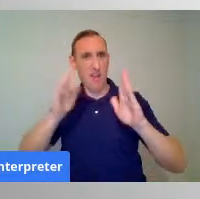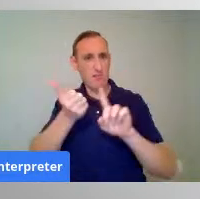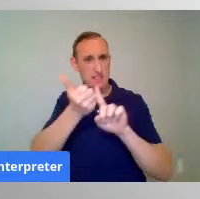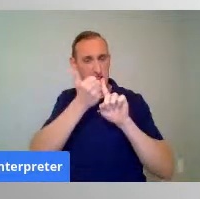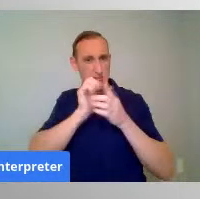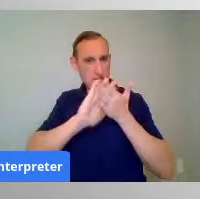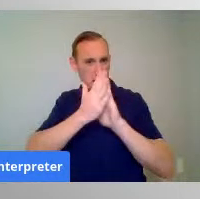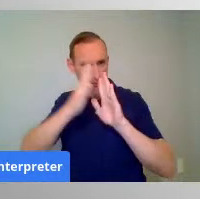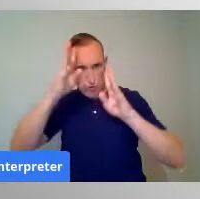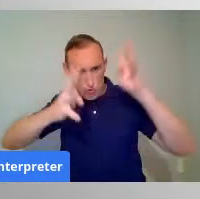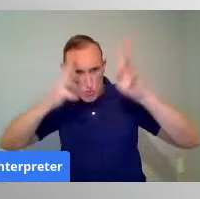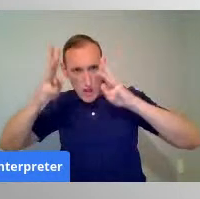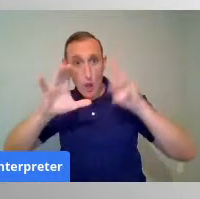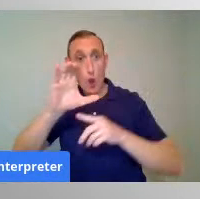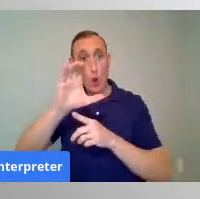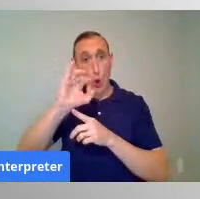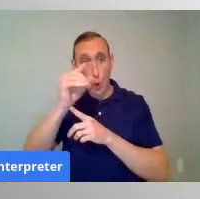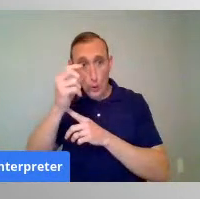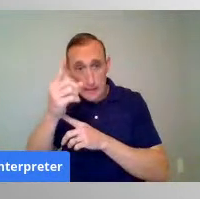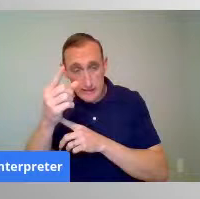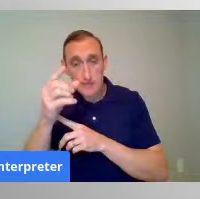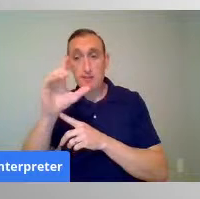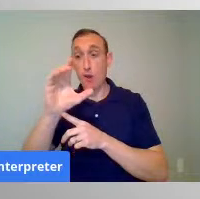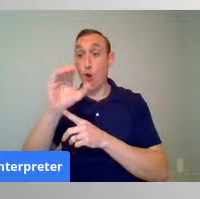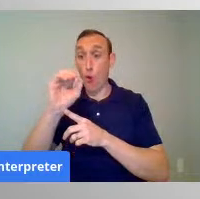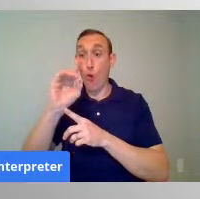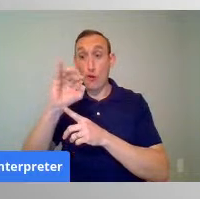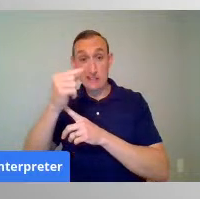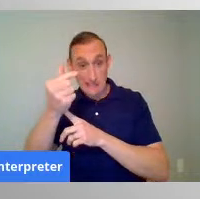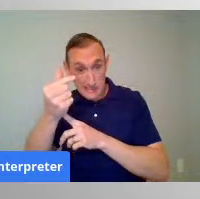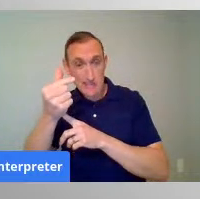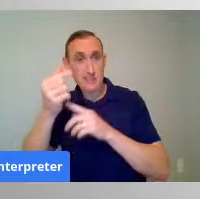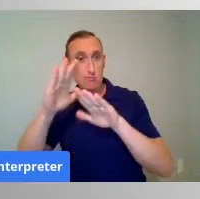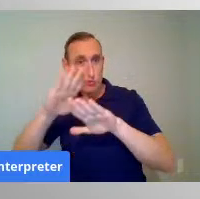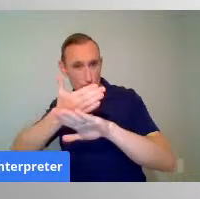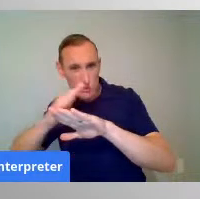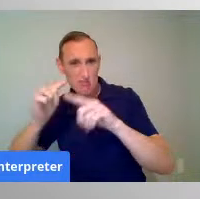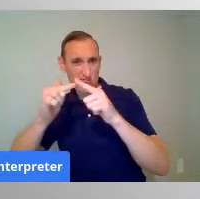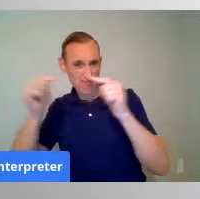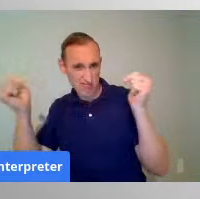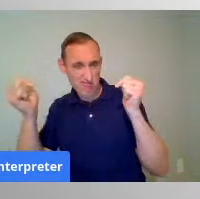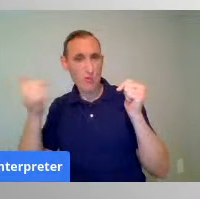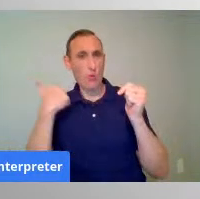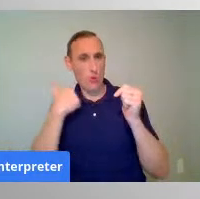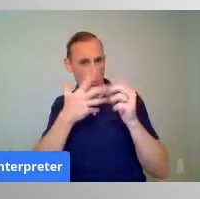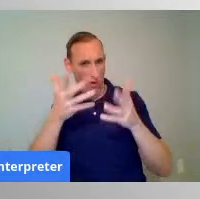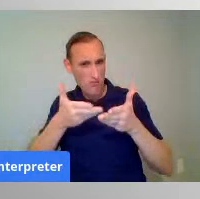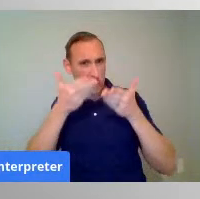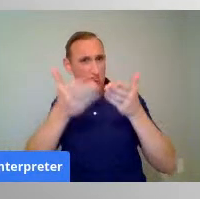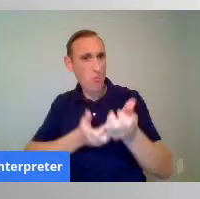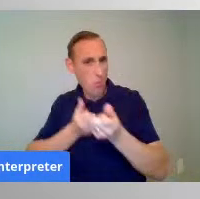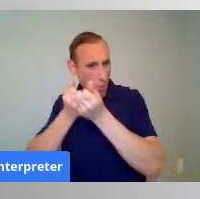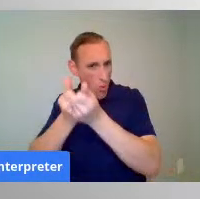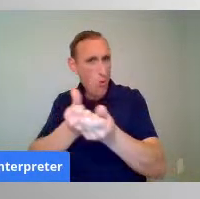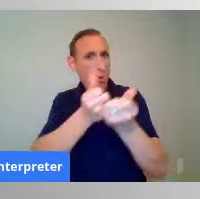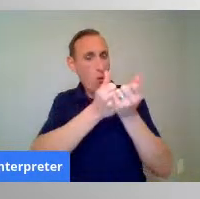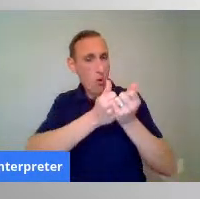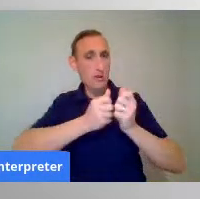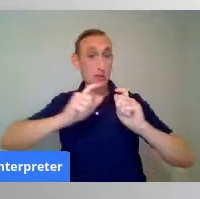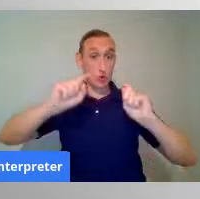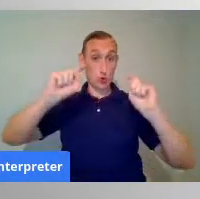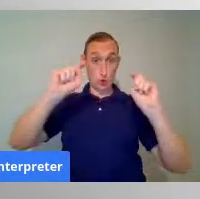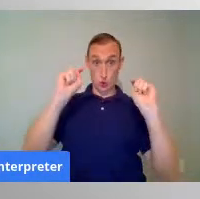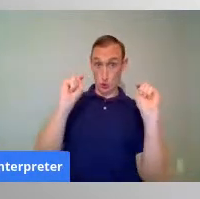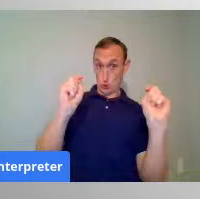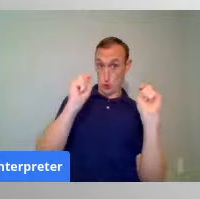that. So we want to show other ways that we can support doing actual tutoring, but making